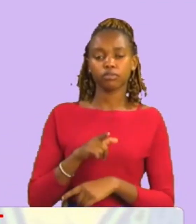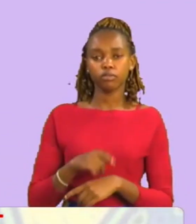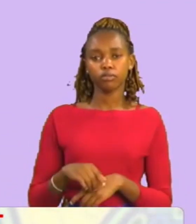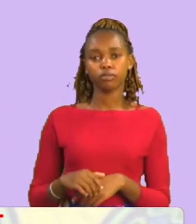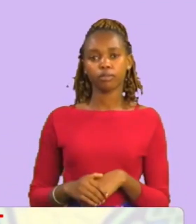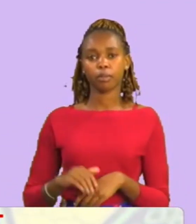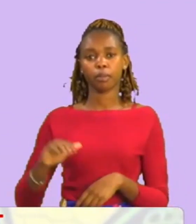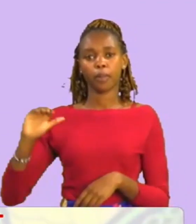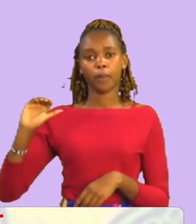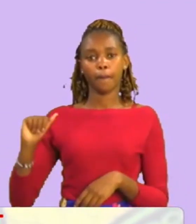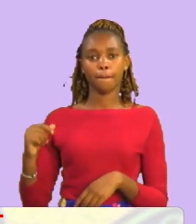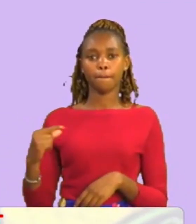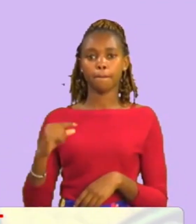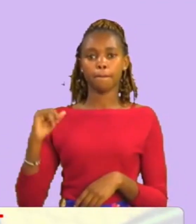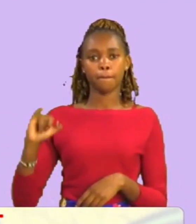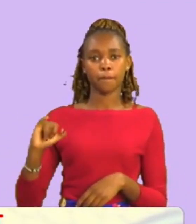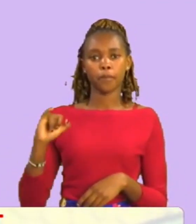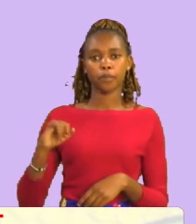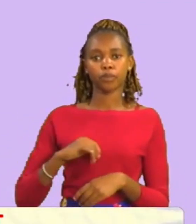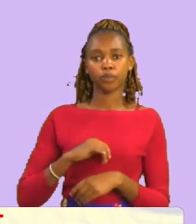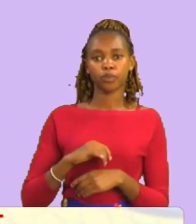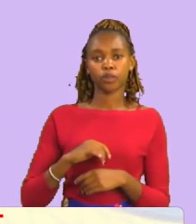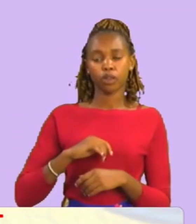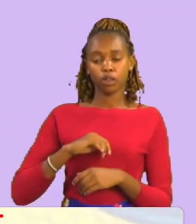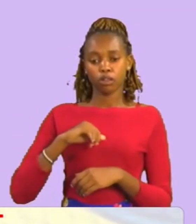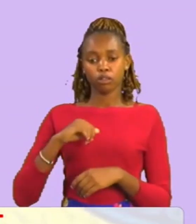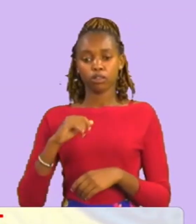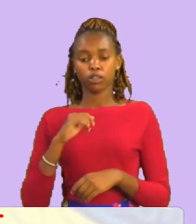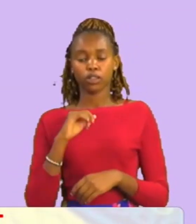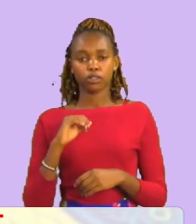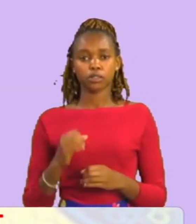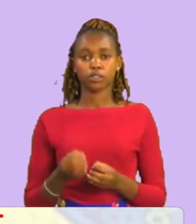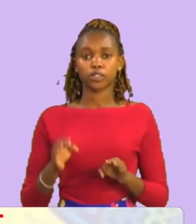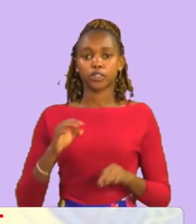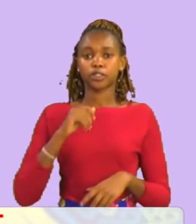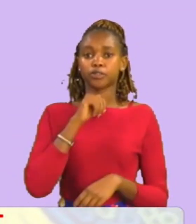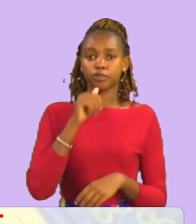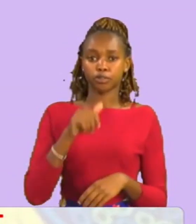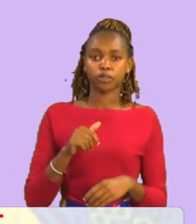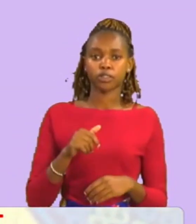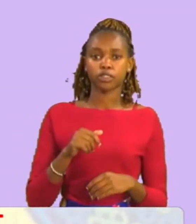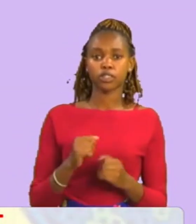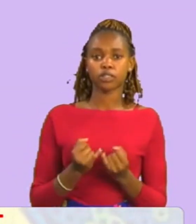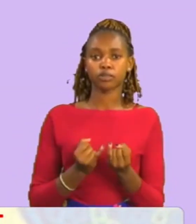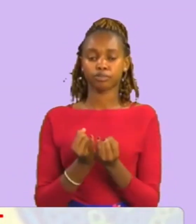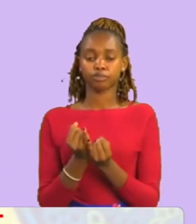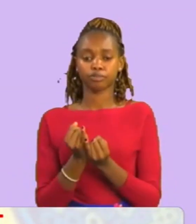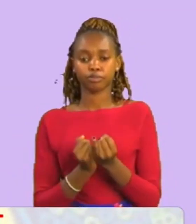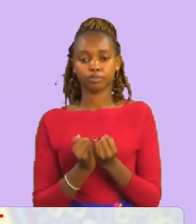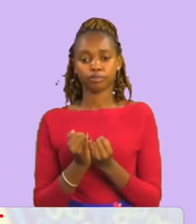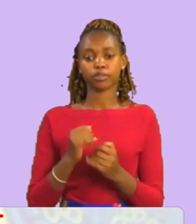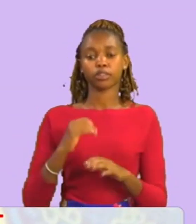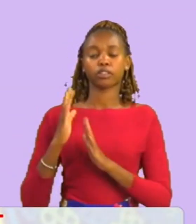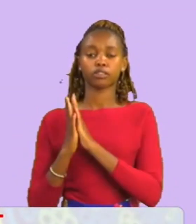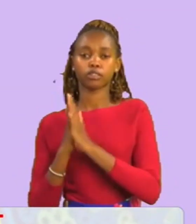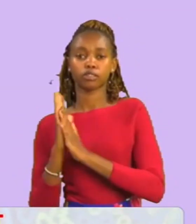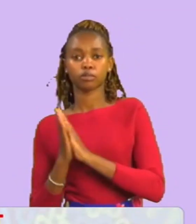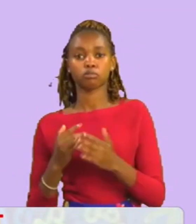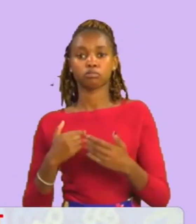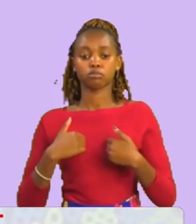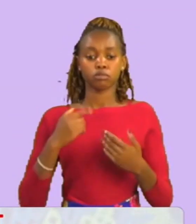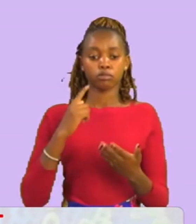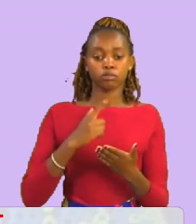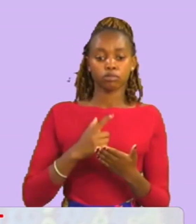Agnes amesema if it's not Lichi committee, what else am I doing on a Saturday? A big shout out to you. We have Frontal